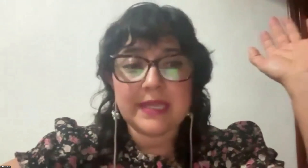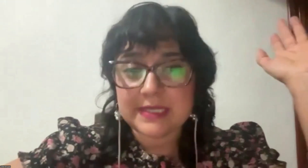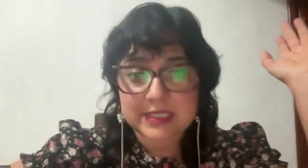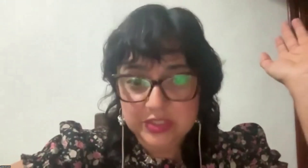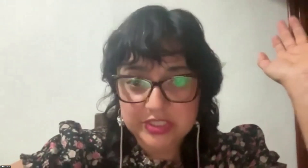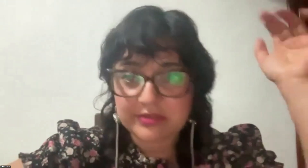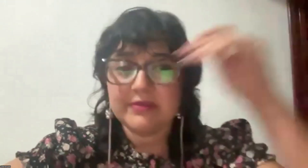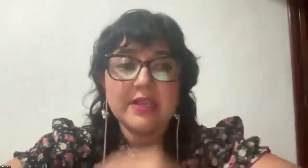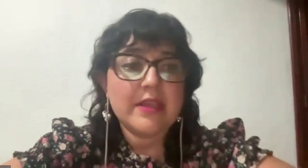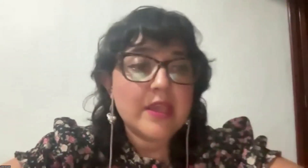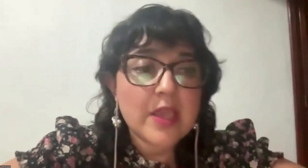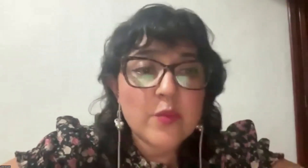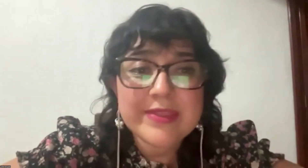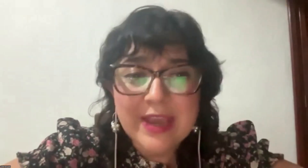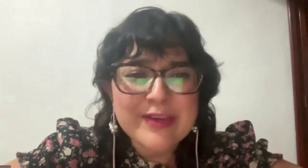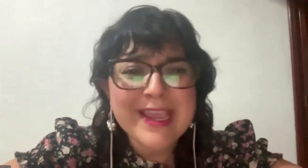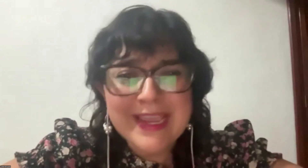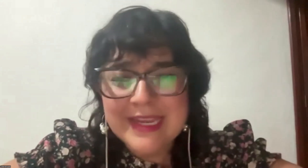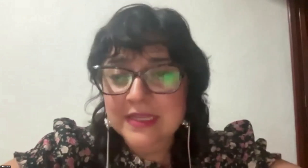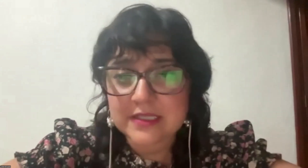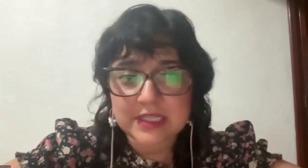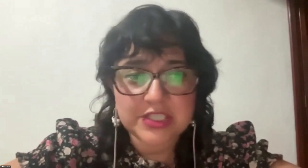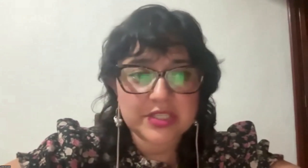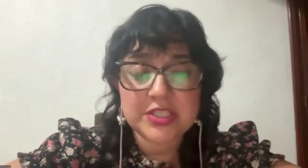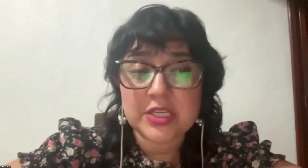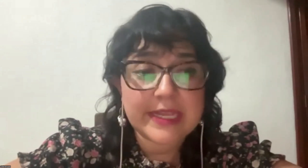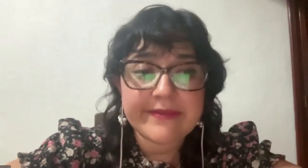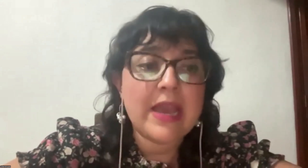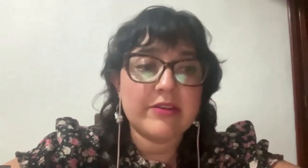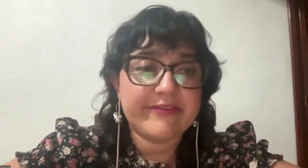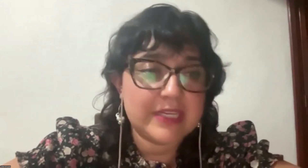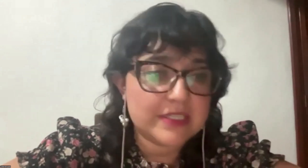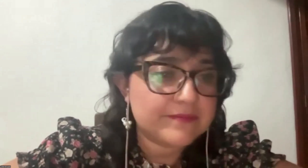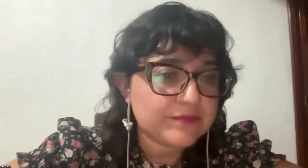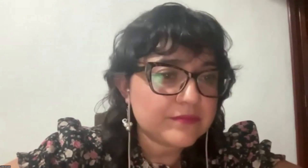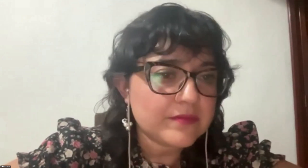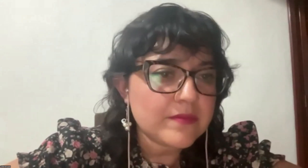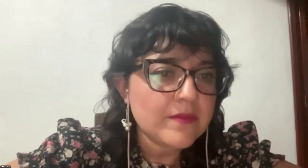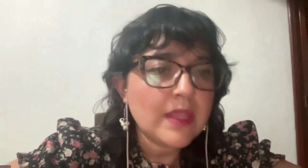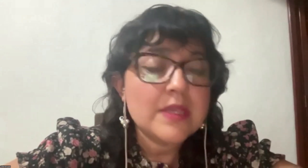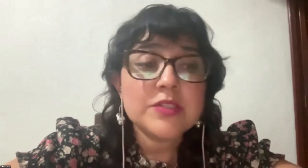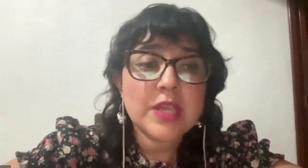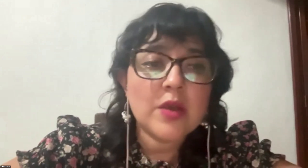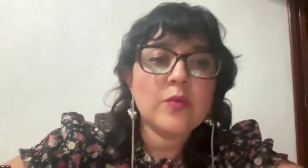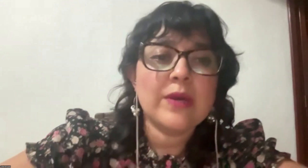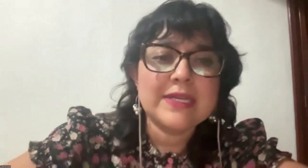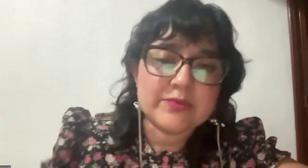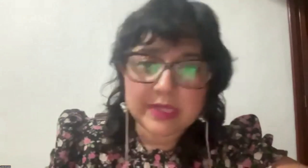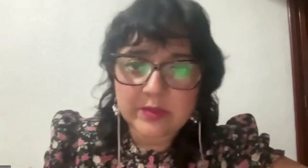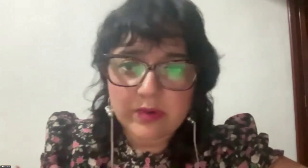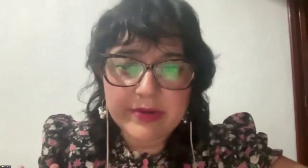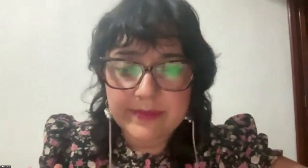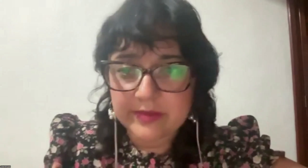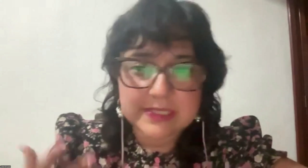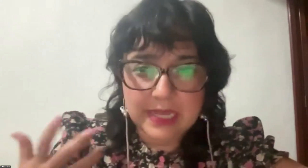dropped in the institution without any intention to live out of it. So what is